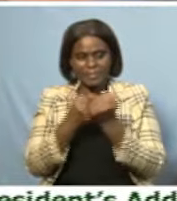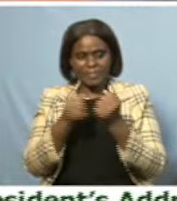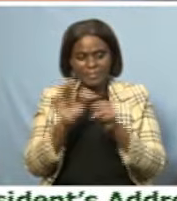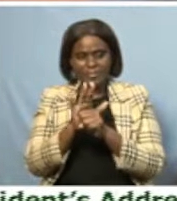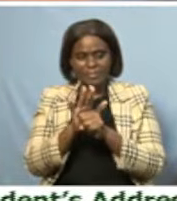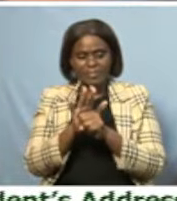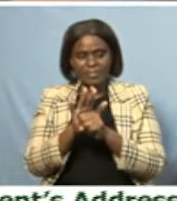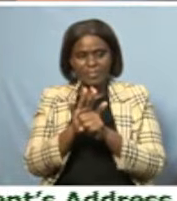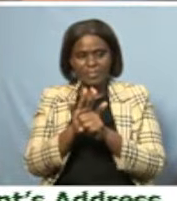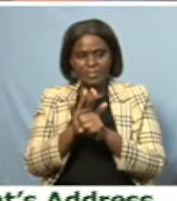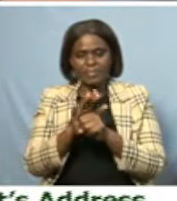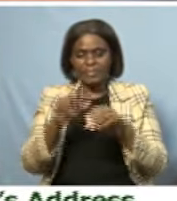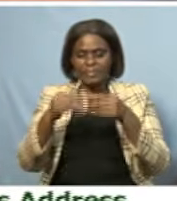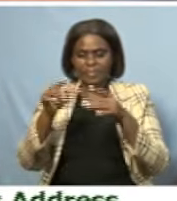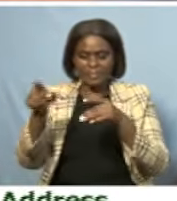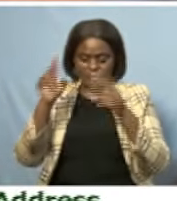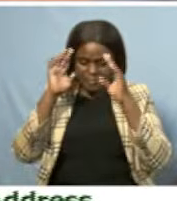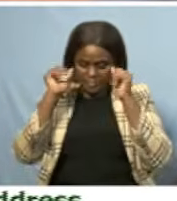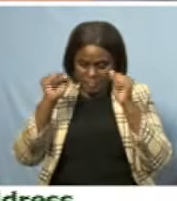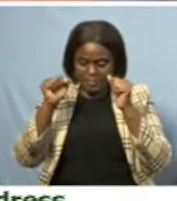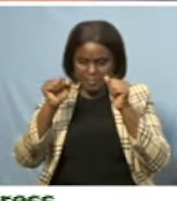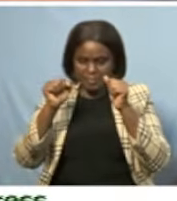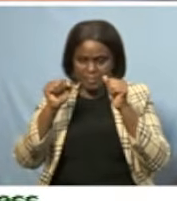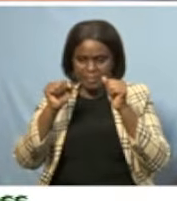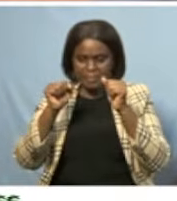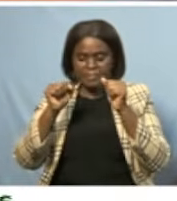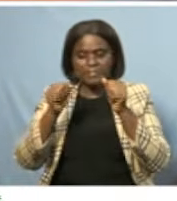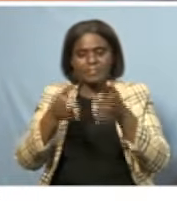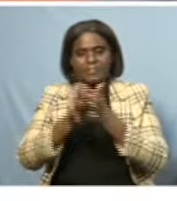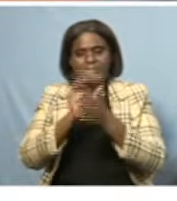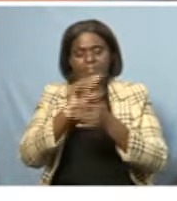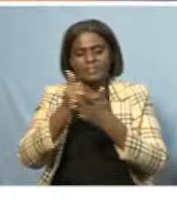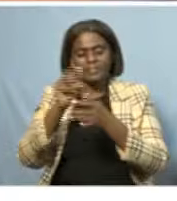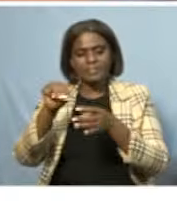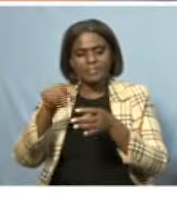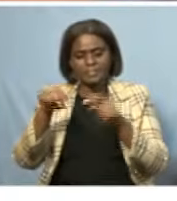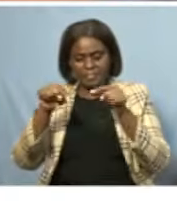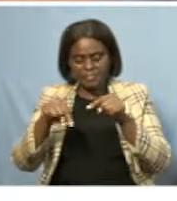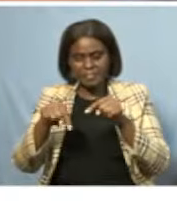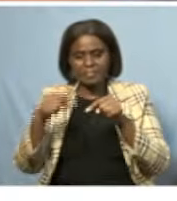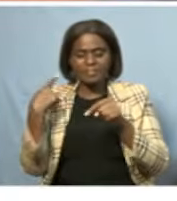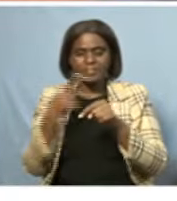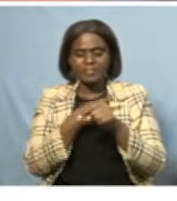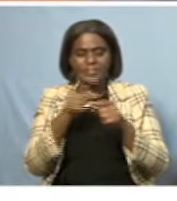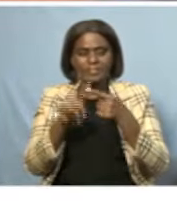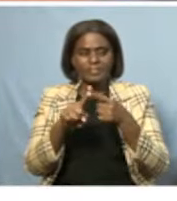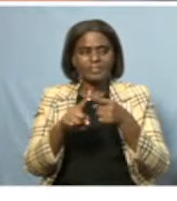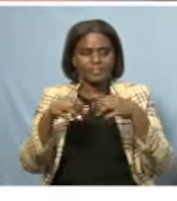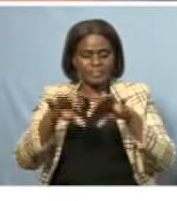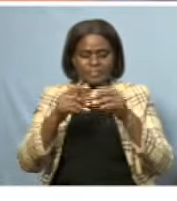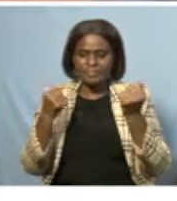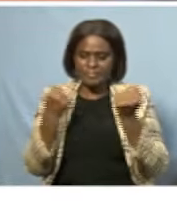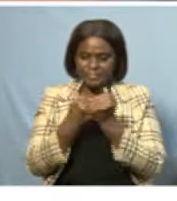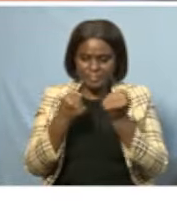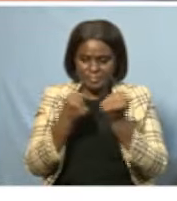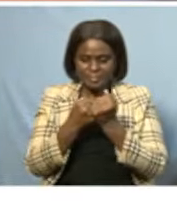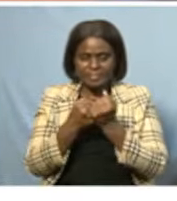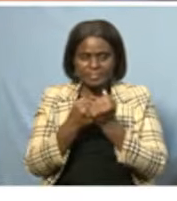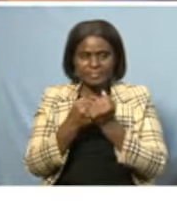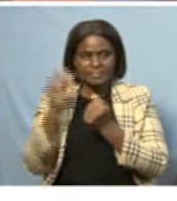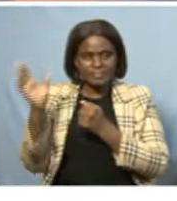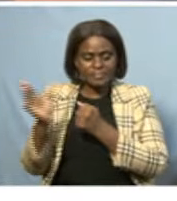the address delivered by the President, and I urge all members of this august House to continue supporting